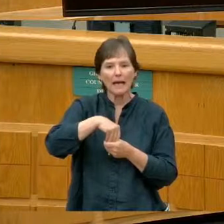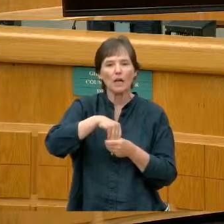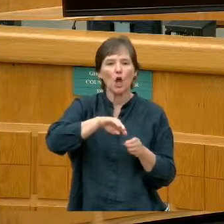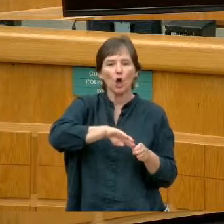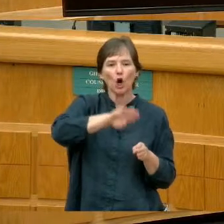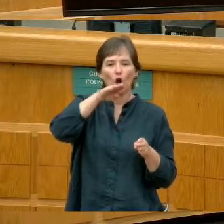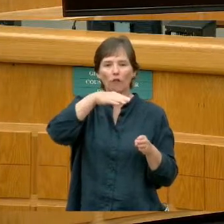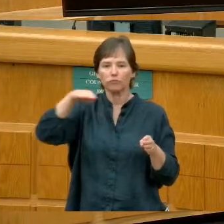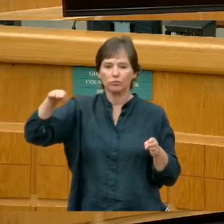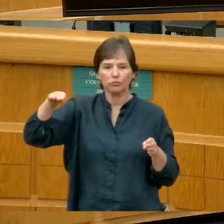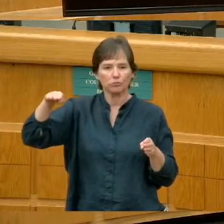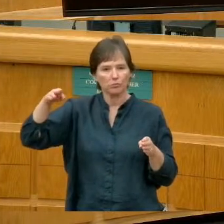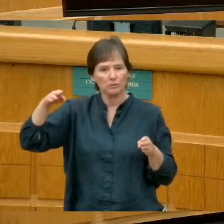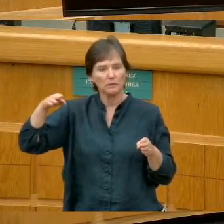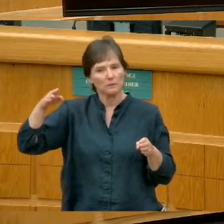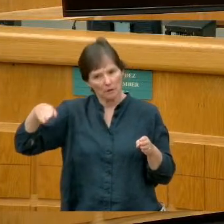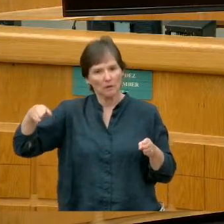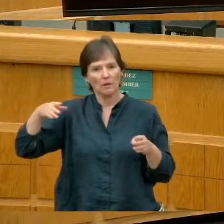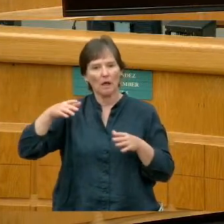capacity. So